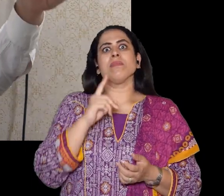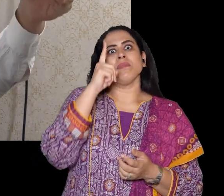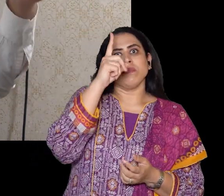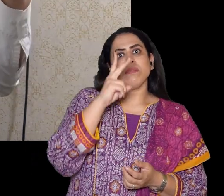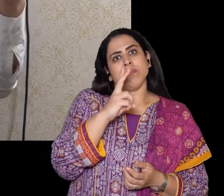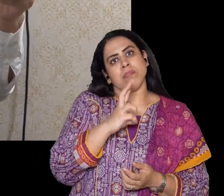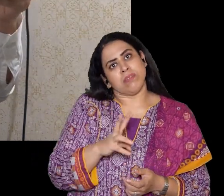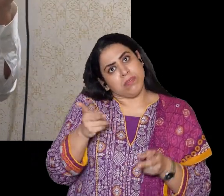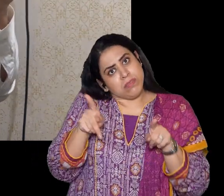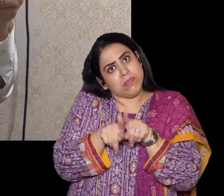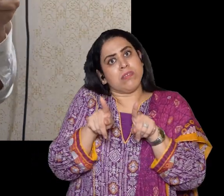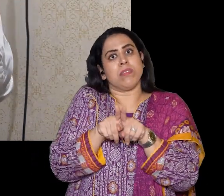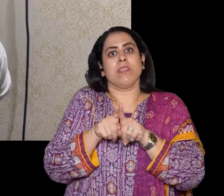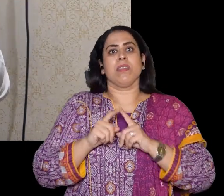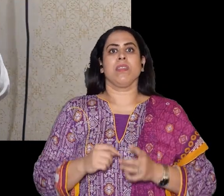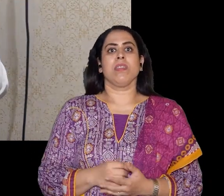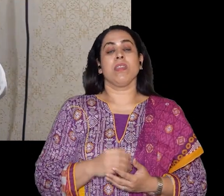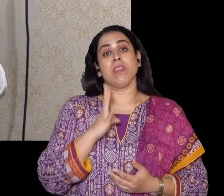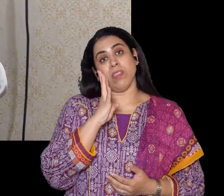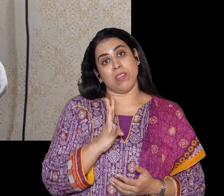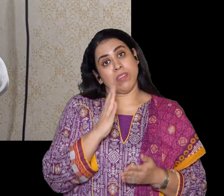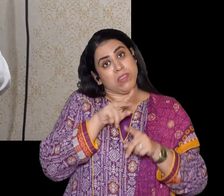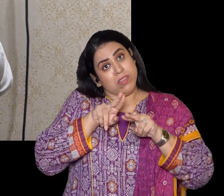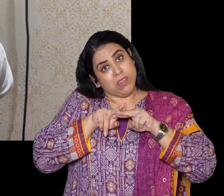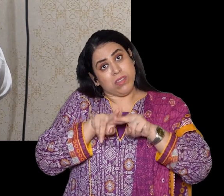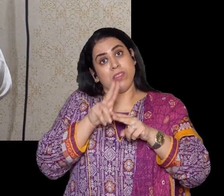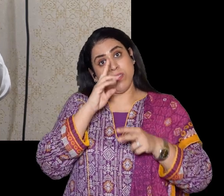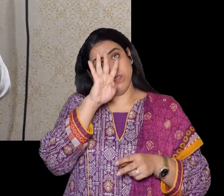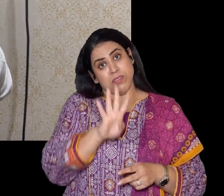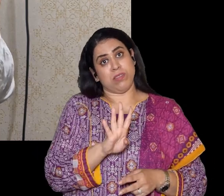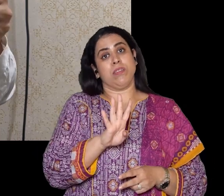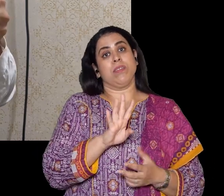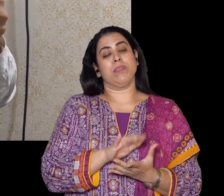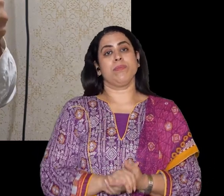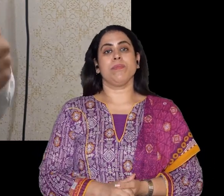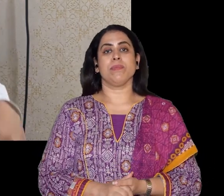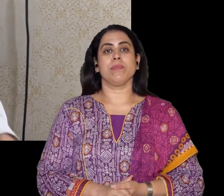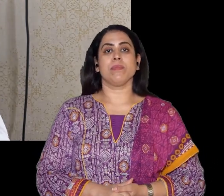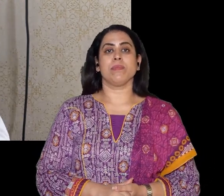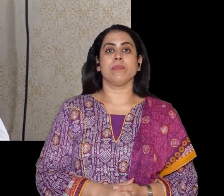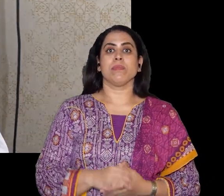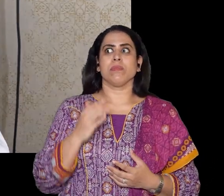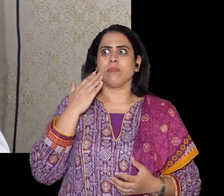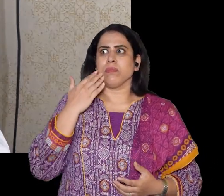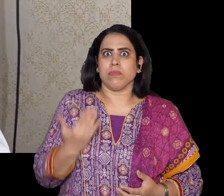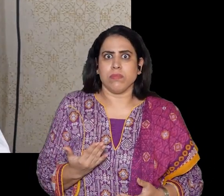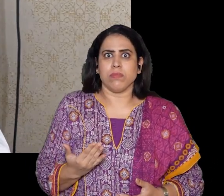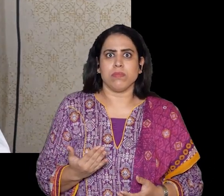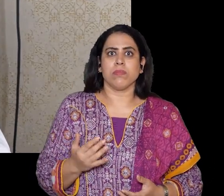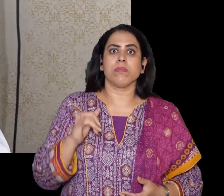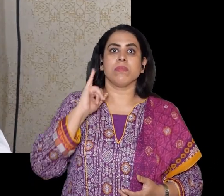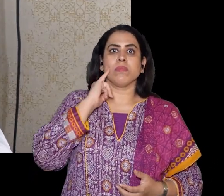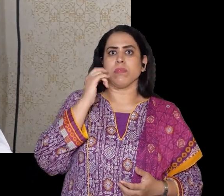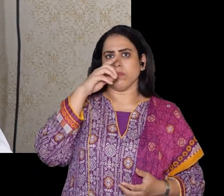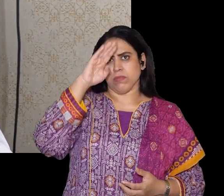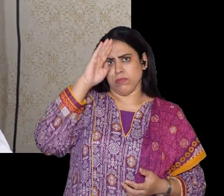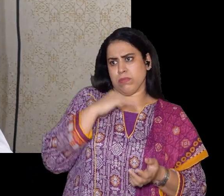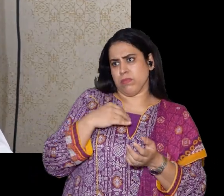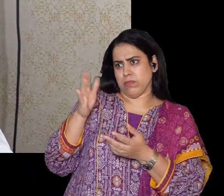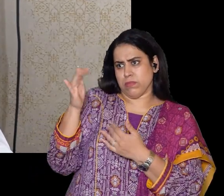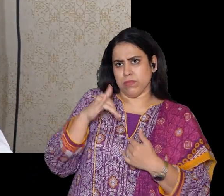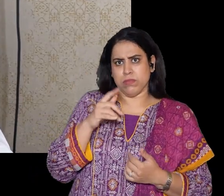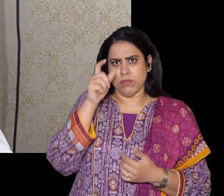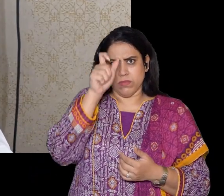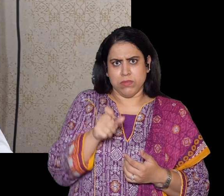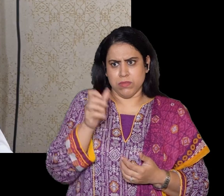stage 1, 2, 3, and 4th, the final and most advanced stage. Now, surprisingly, when the patient